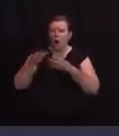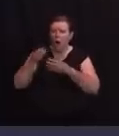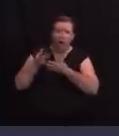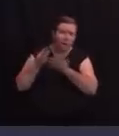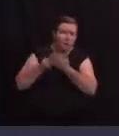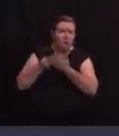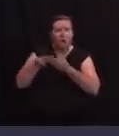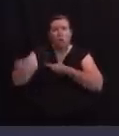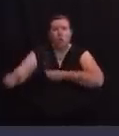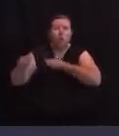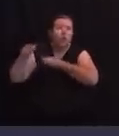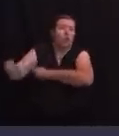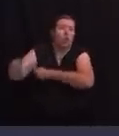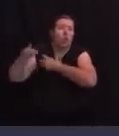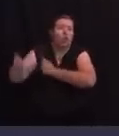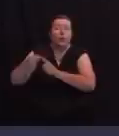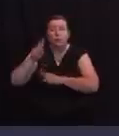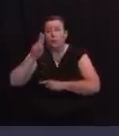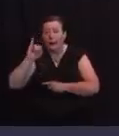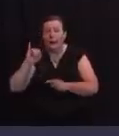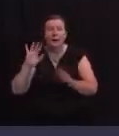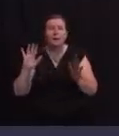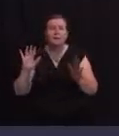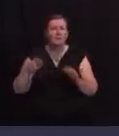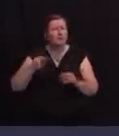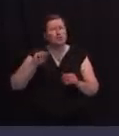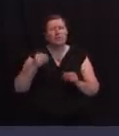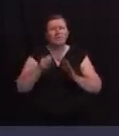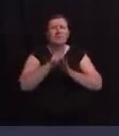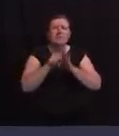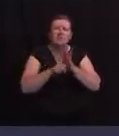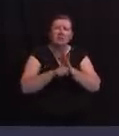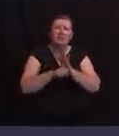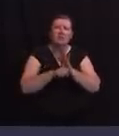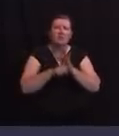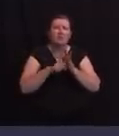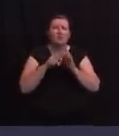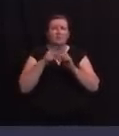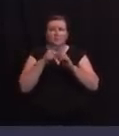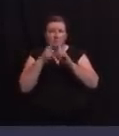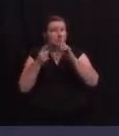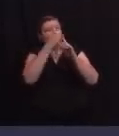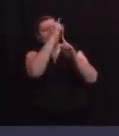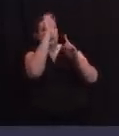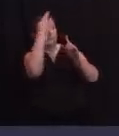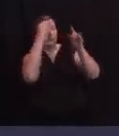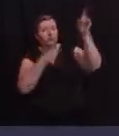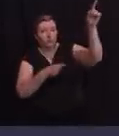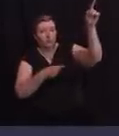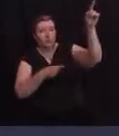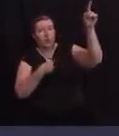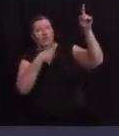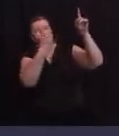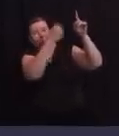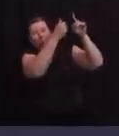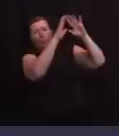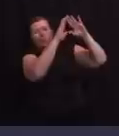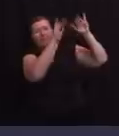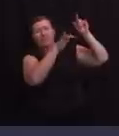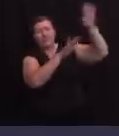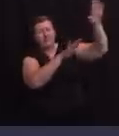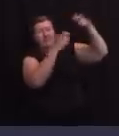piece of this. So if we were to just throw a whole lot more money at the state level and the feds did not improve